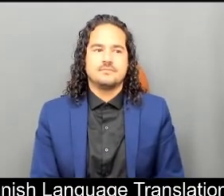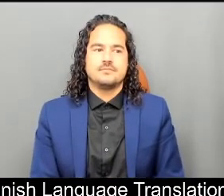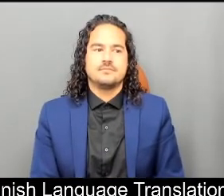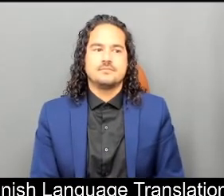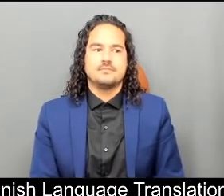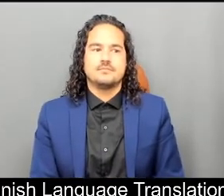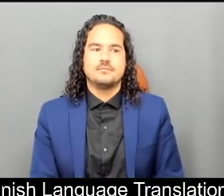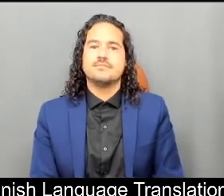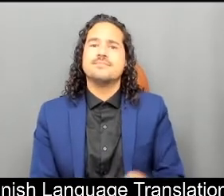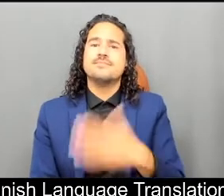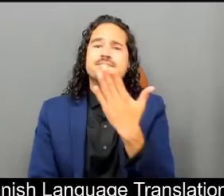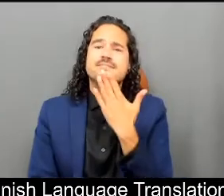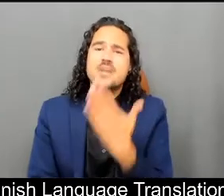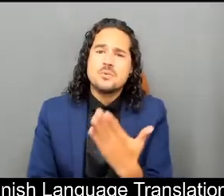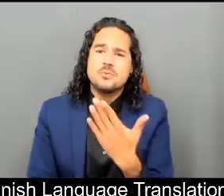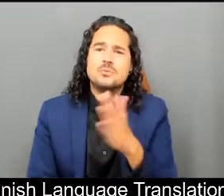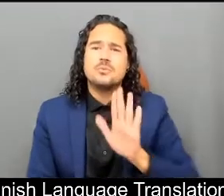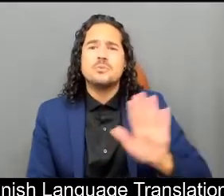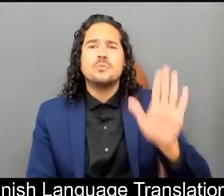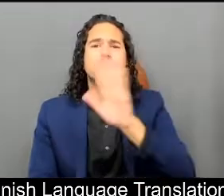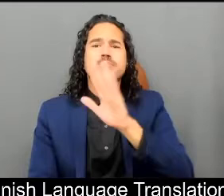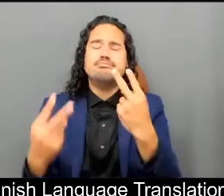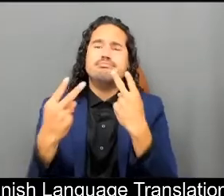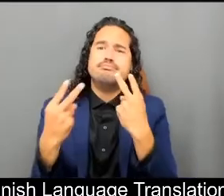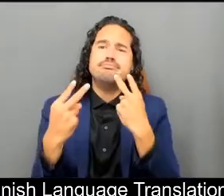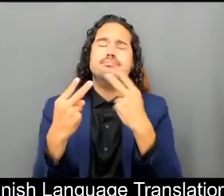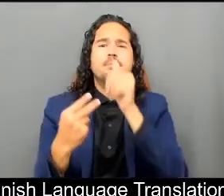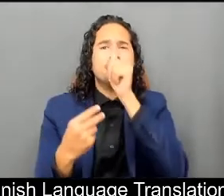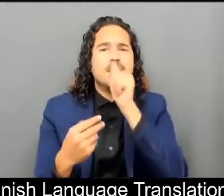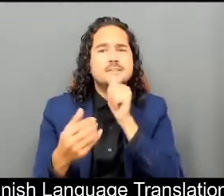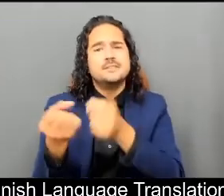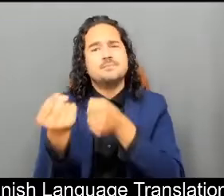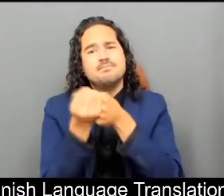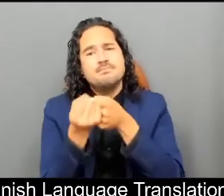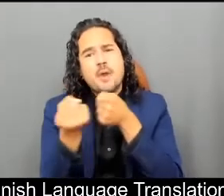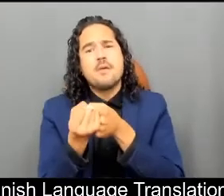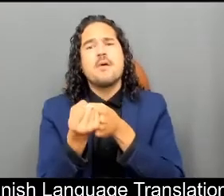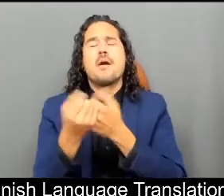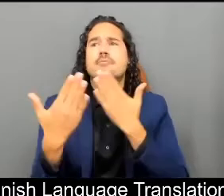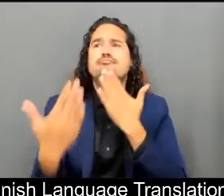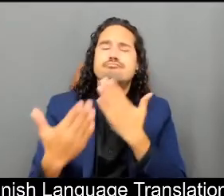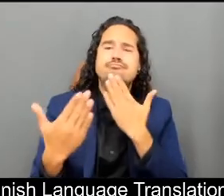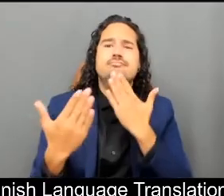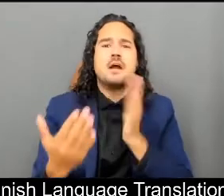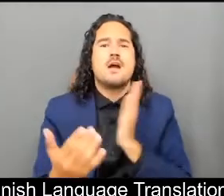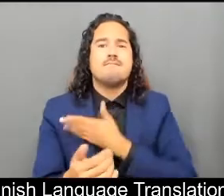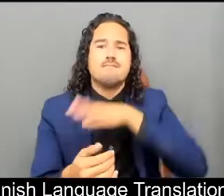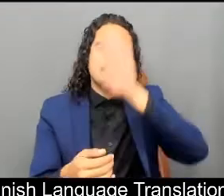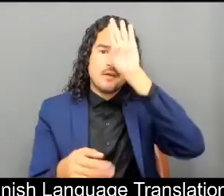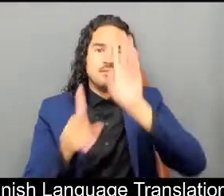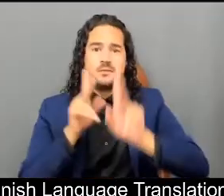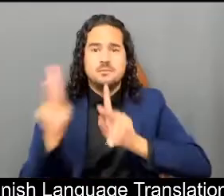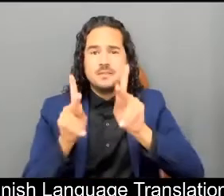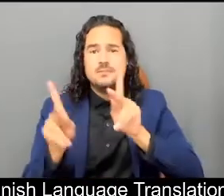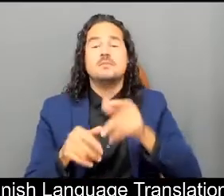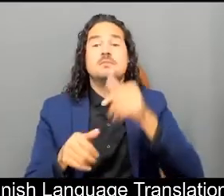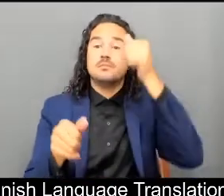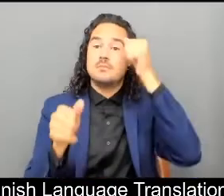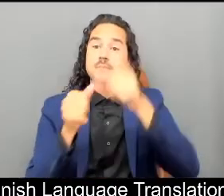Again, thank you for your continued support and displays of appreciation. Don't forget to check out INCIWeb,